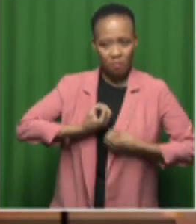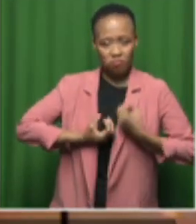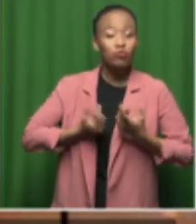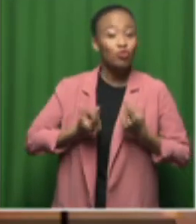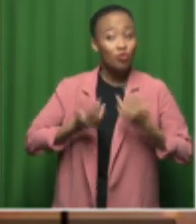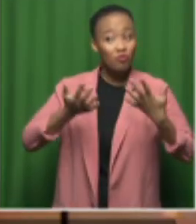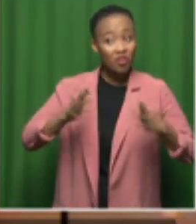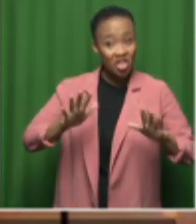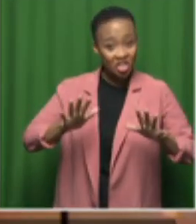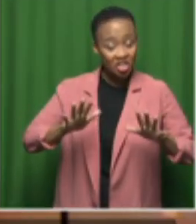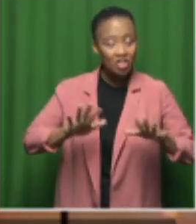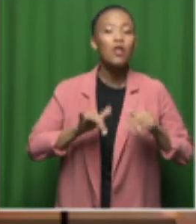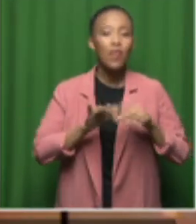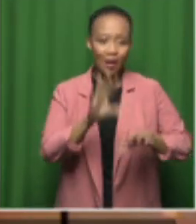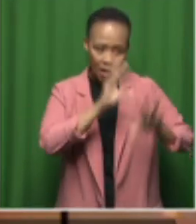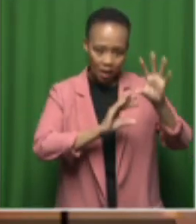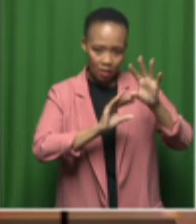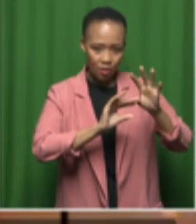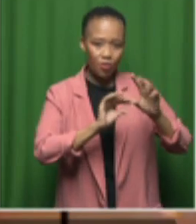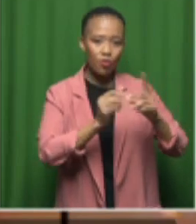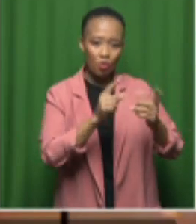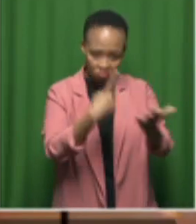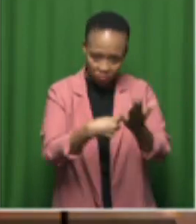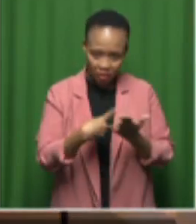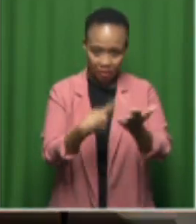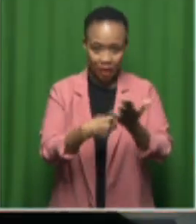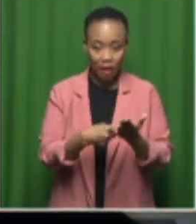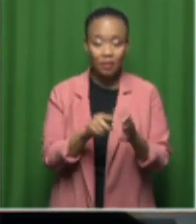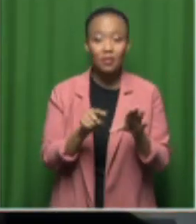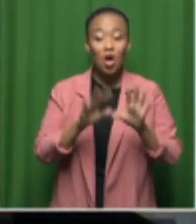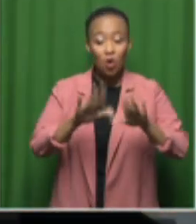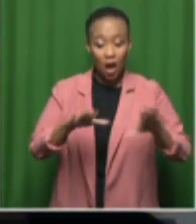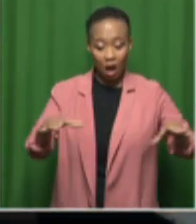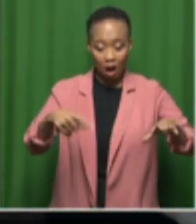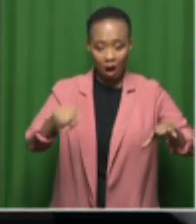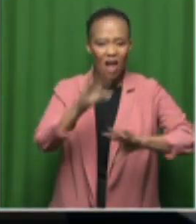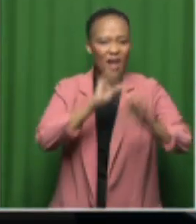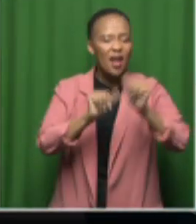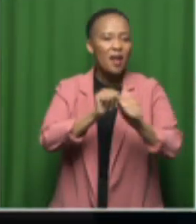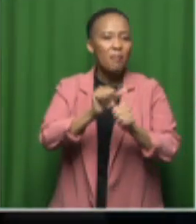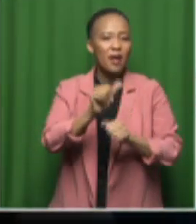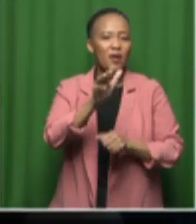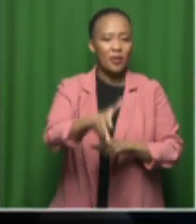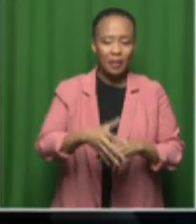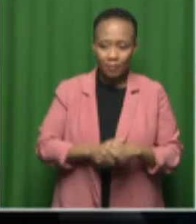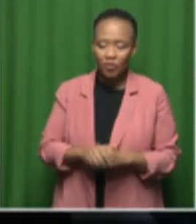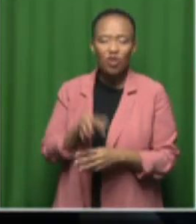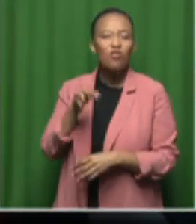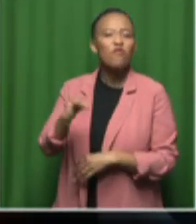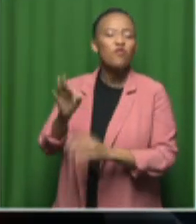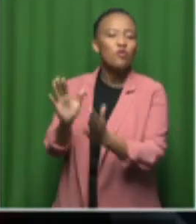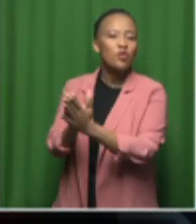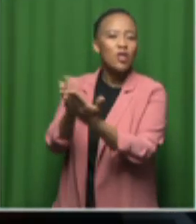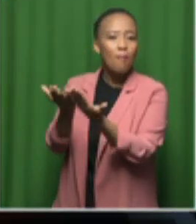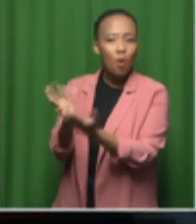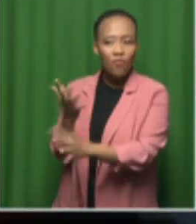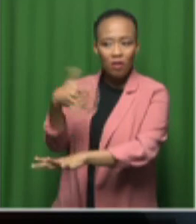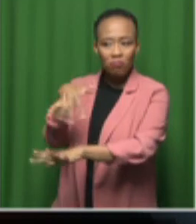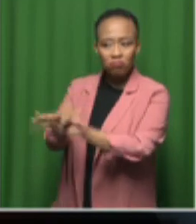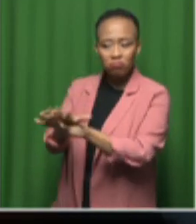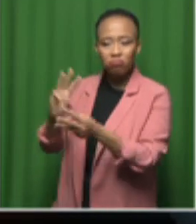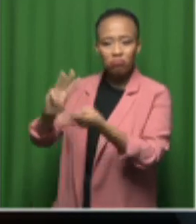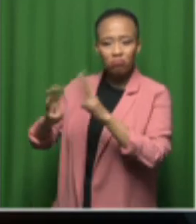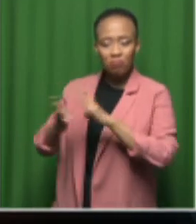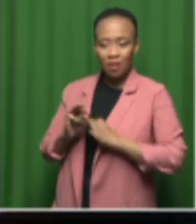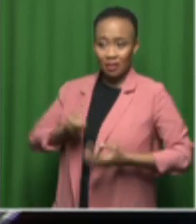and learners will learn better. Yeah. So any future plans, you know, for future books or projects that combine art and maths in a